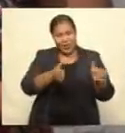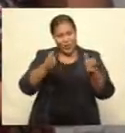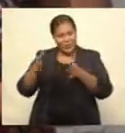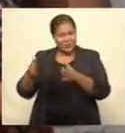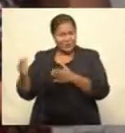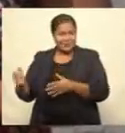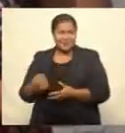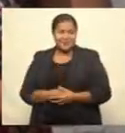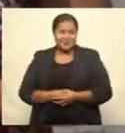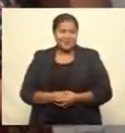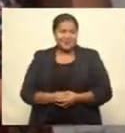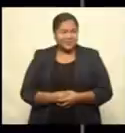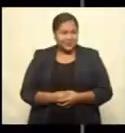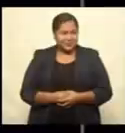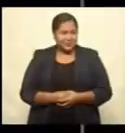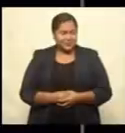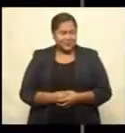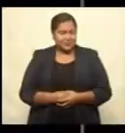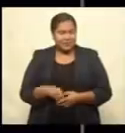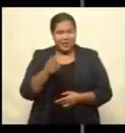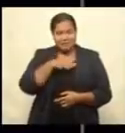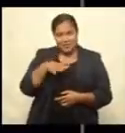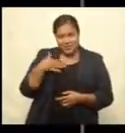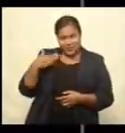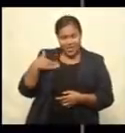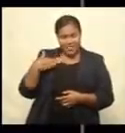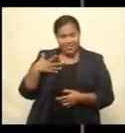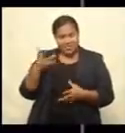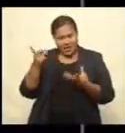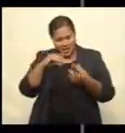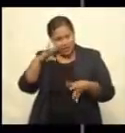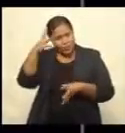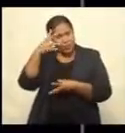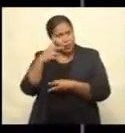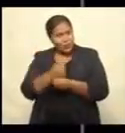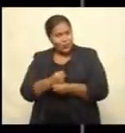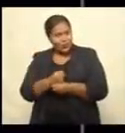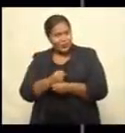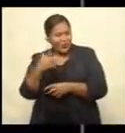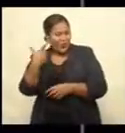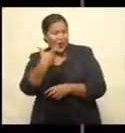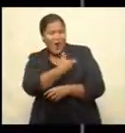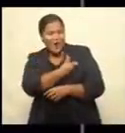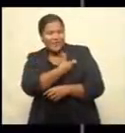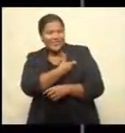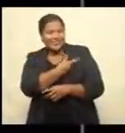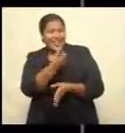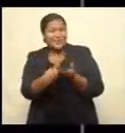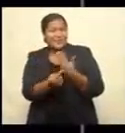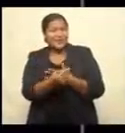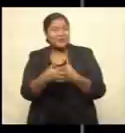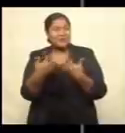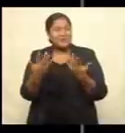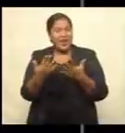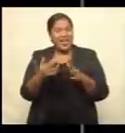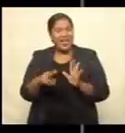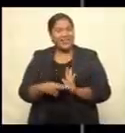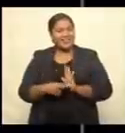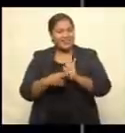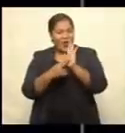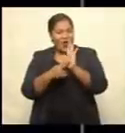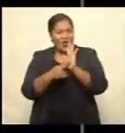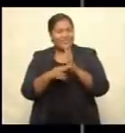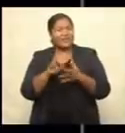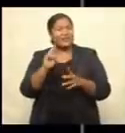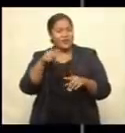Vadala, FBC News. The Ministry of Health has concluded the COVID-19 vaccination drive for the current batch meant for the